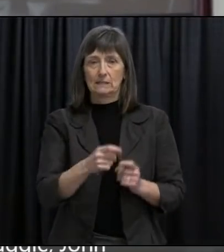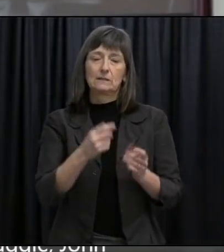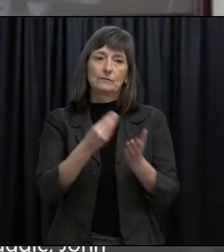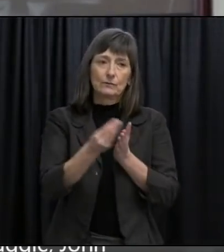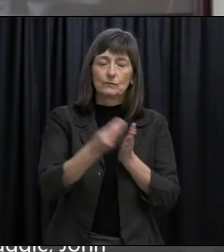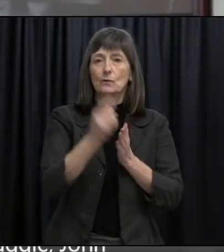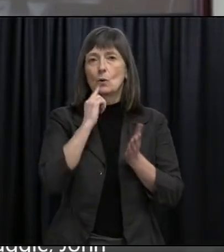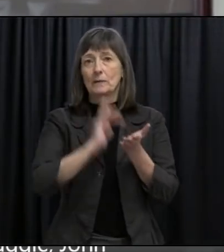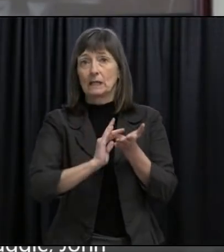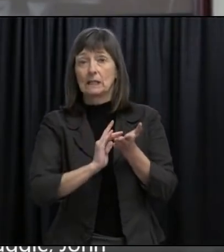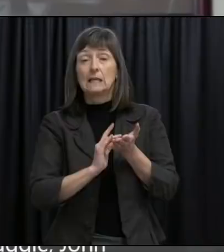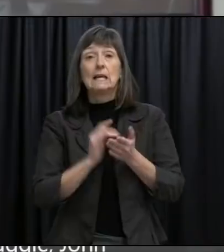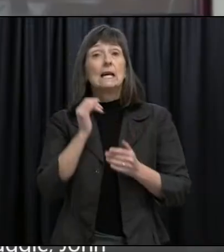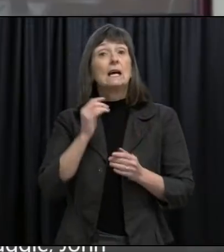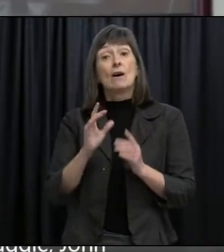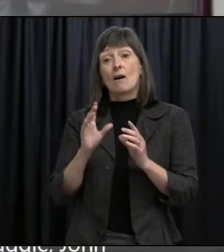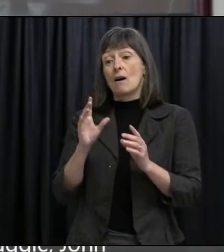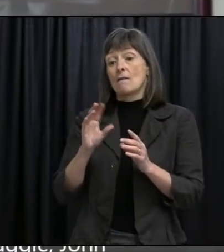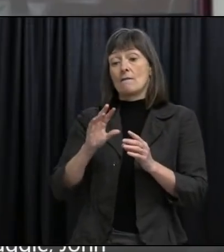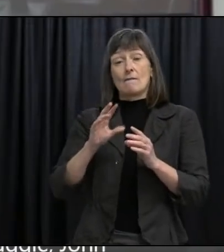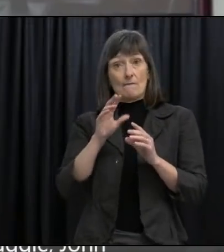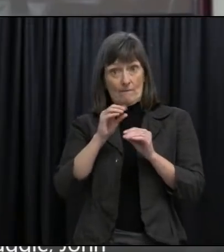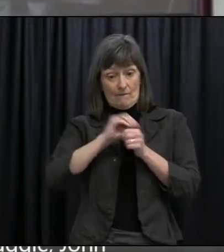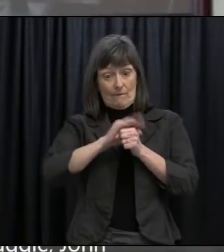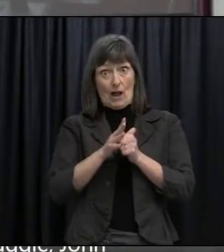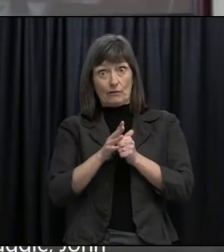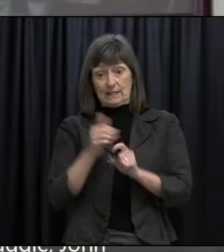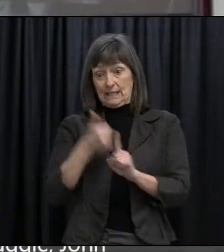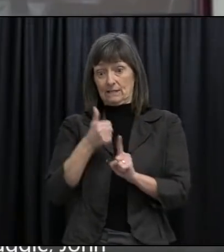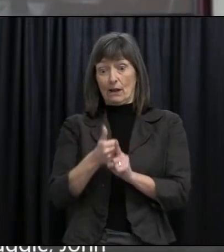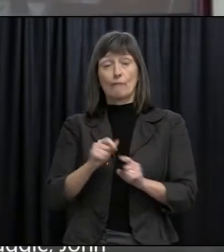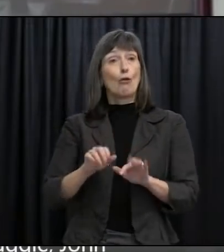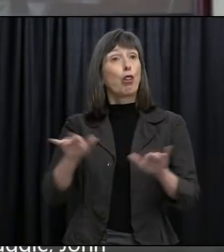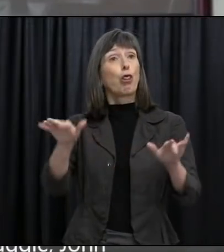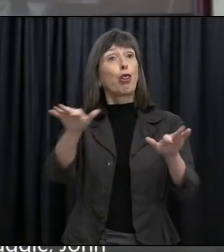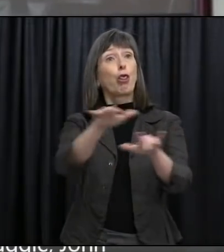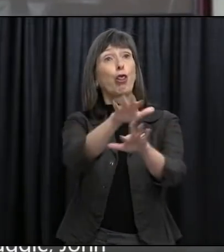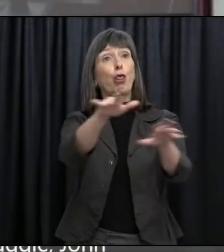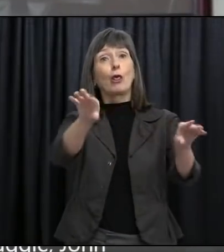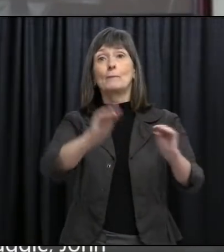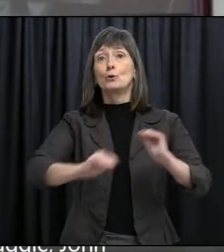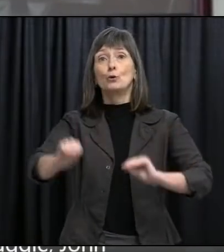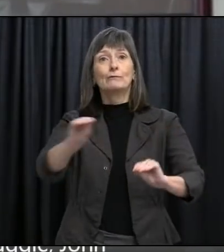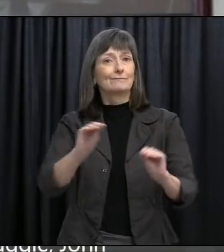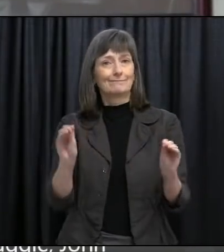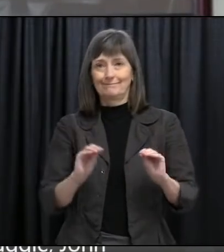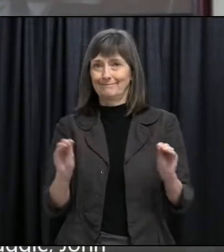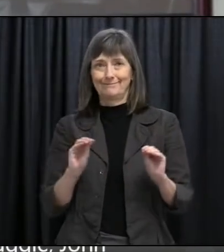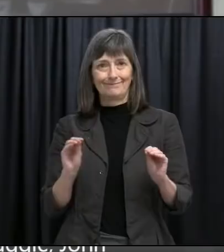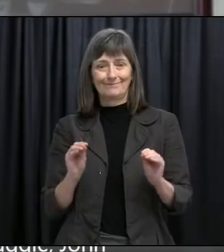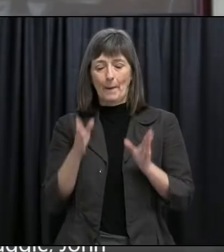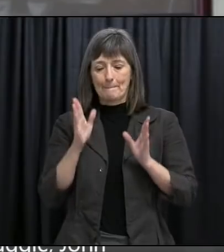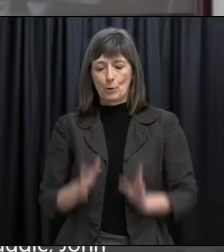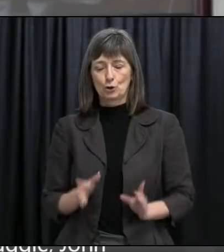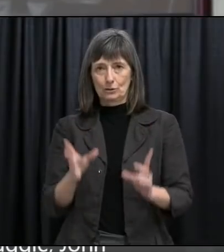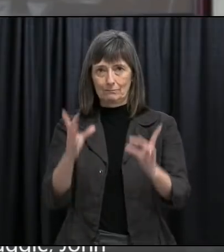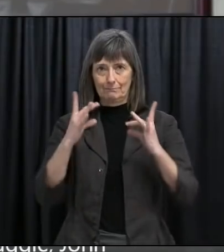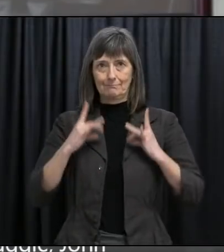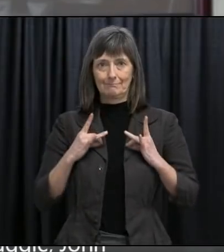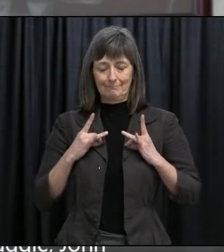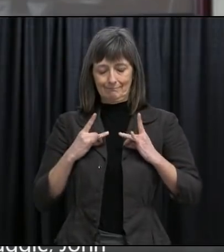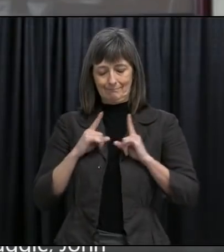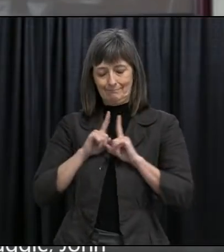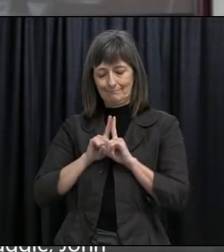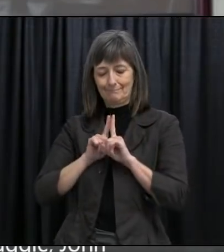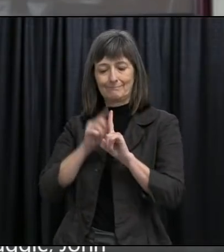you must mask and stay 6 feet apart if at all possible. We should concentrate on spreading kindness,